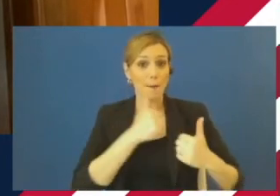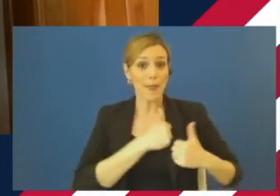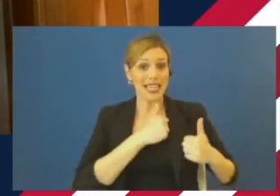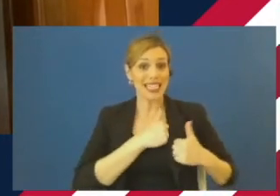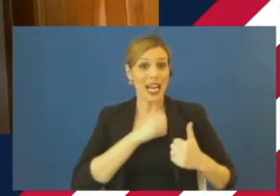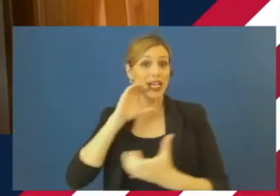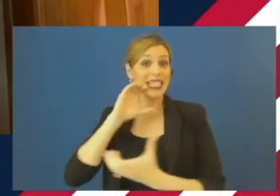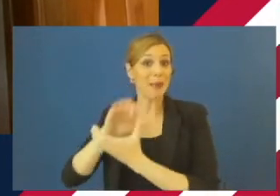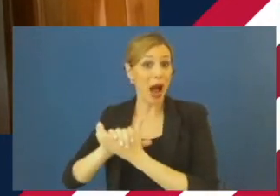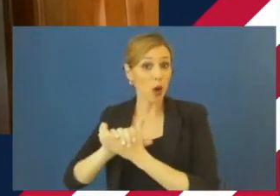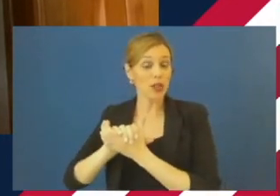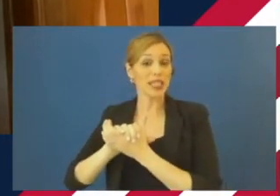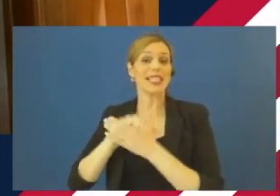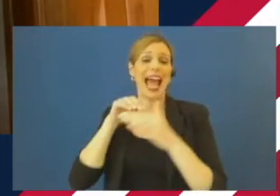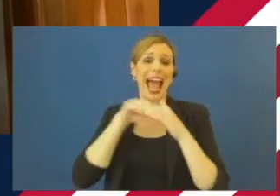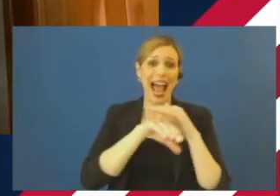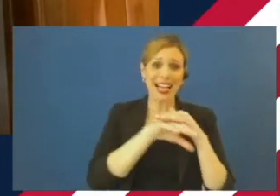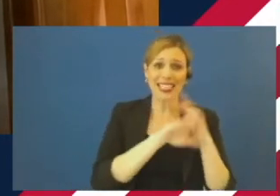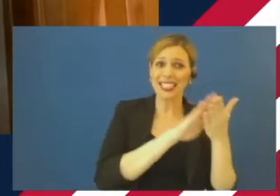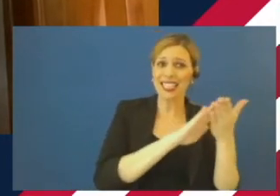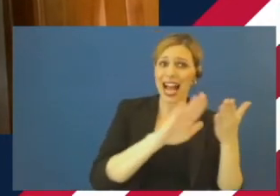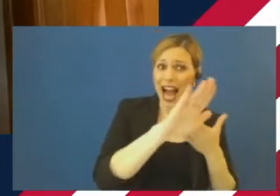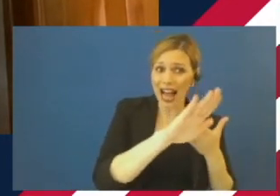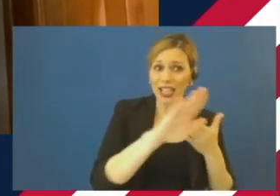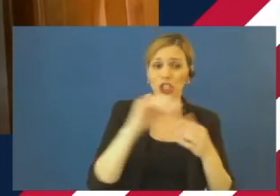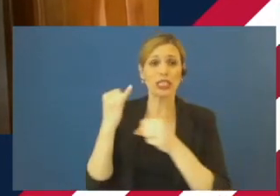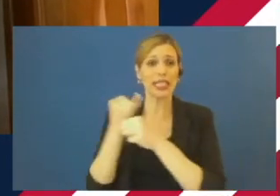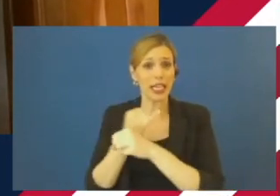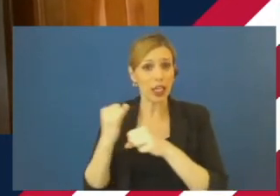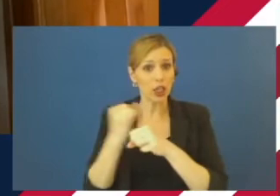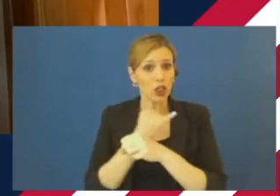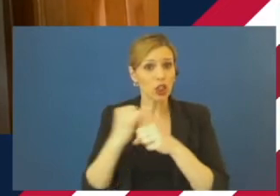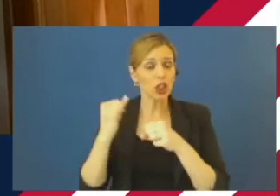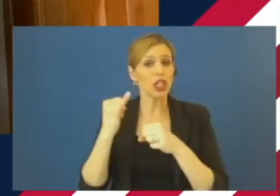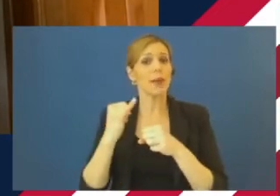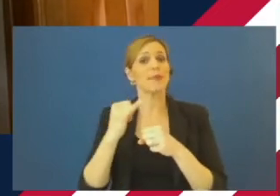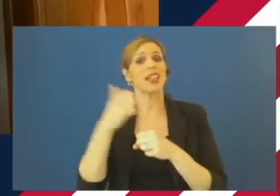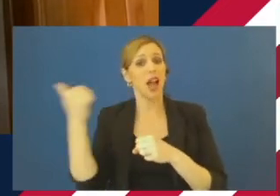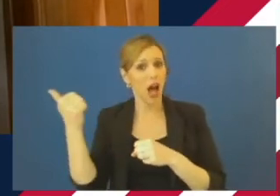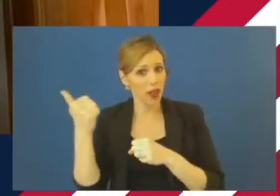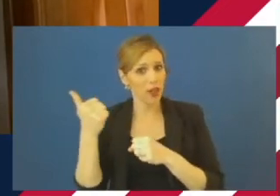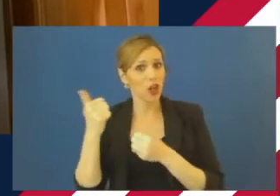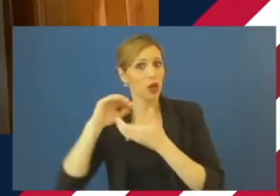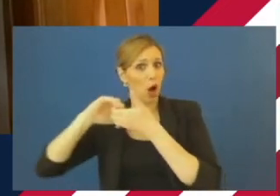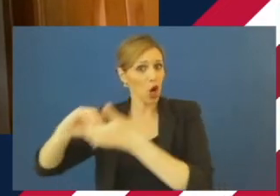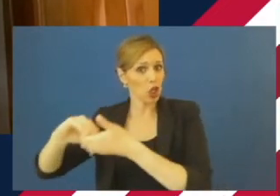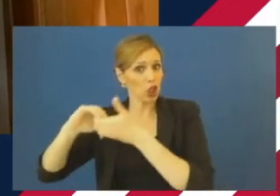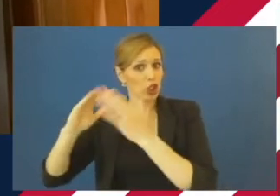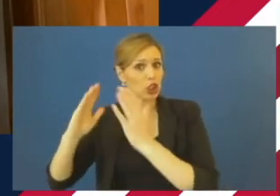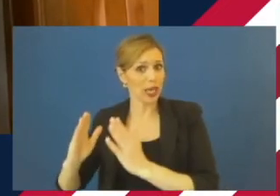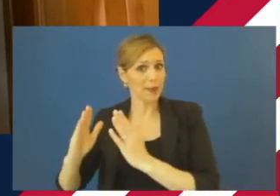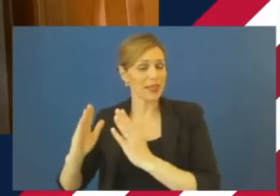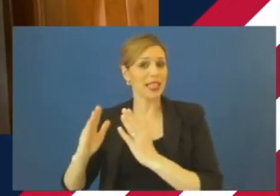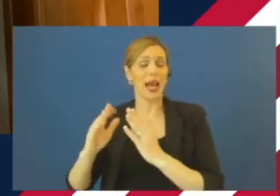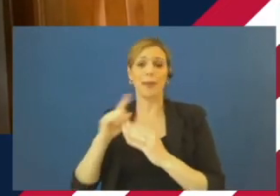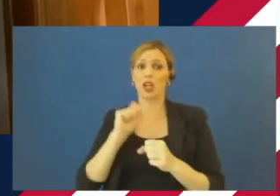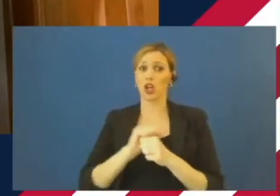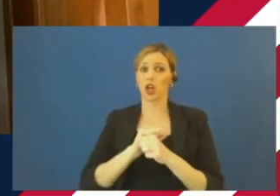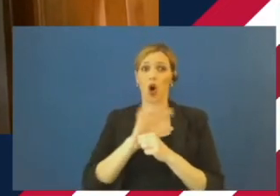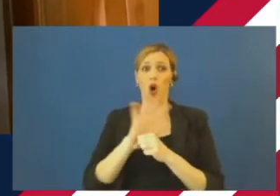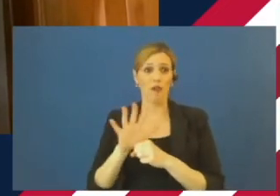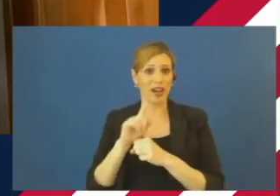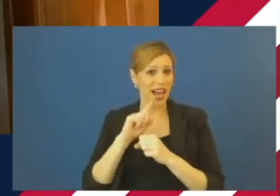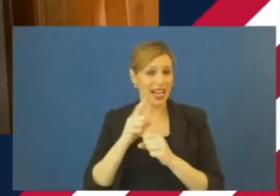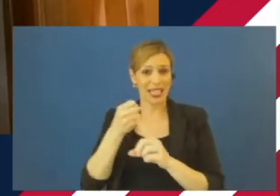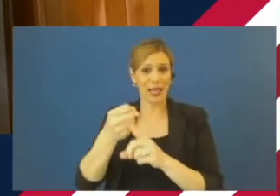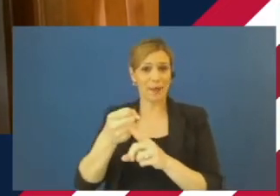colleges, apprenticeships, and fellowships must be provided, as millions of jobs will disappear as a result of COVID. And we must continue to remove the burden